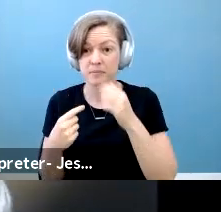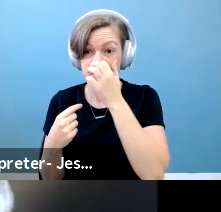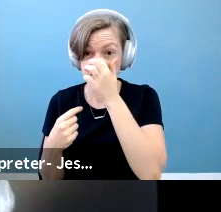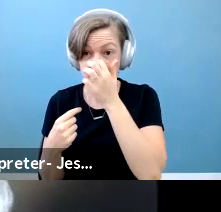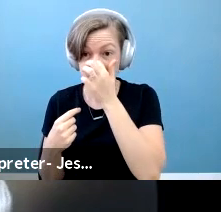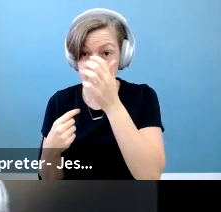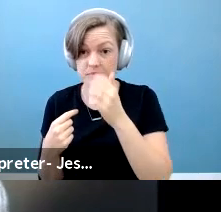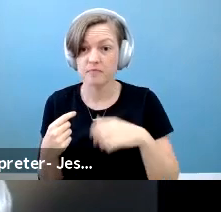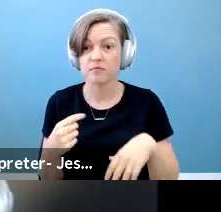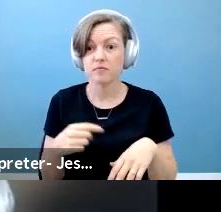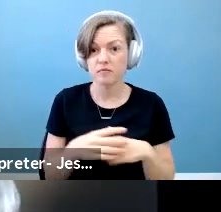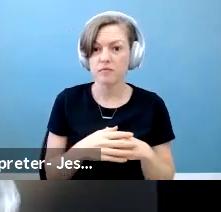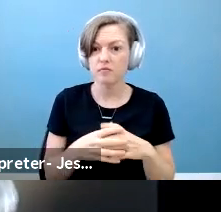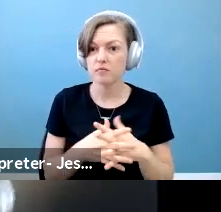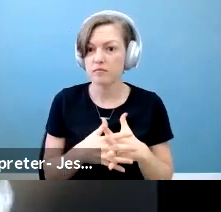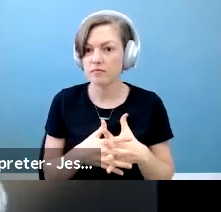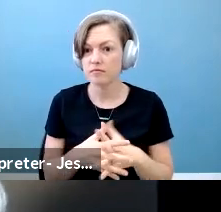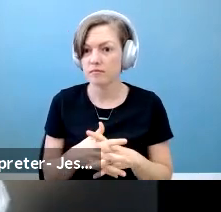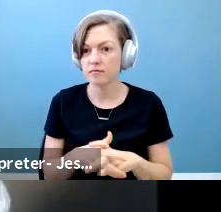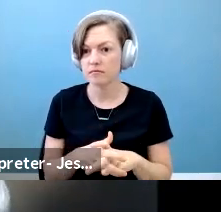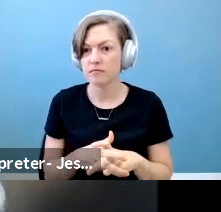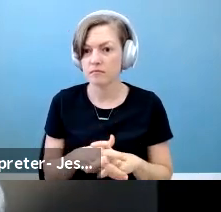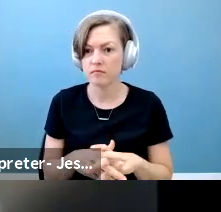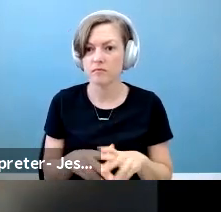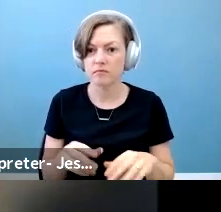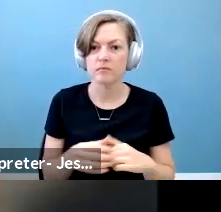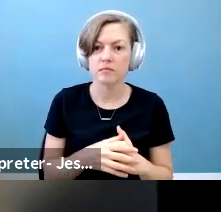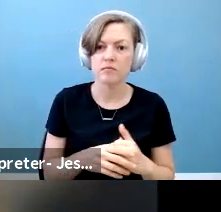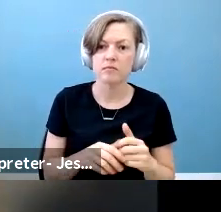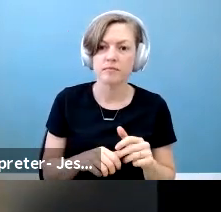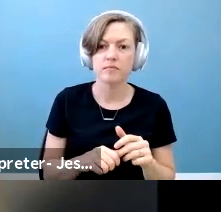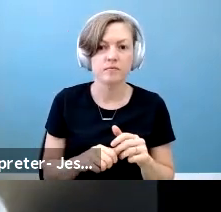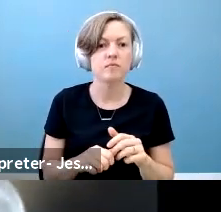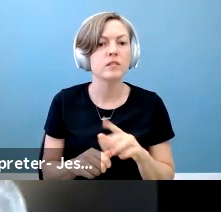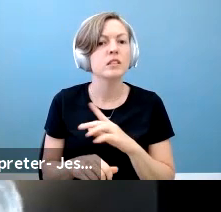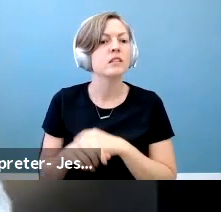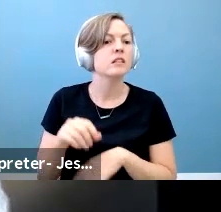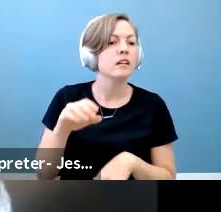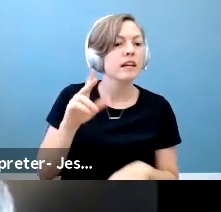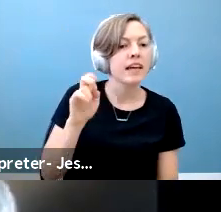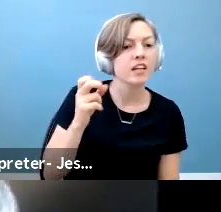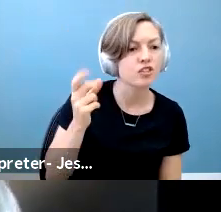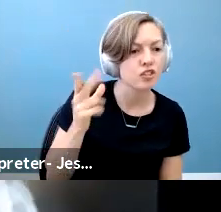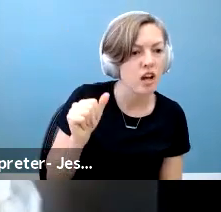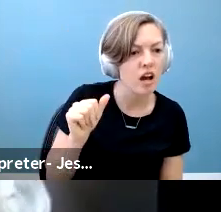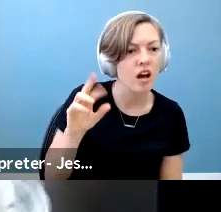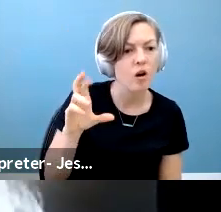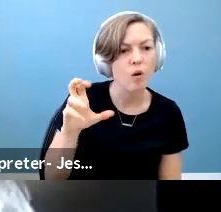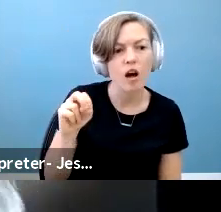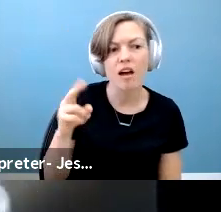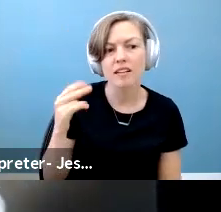critical conversations about eugenics in Vermont and elsewhere. Senator Keisha Roms-Hinsdale,